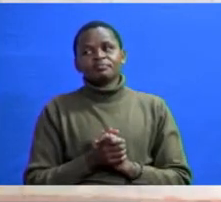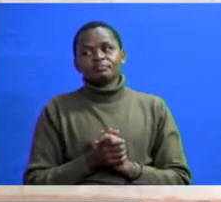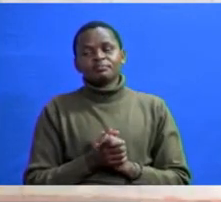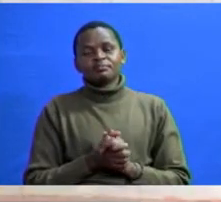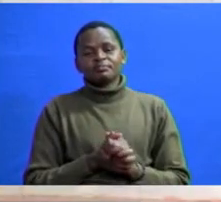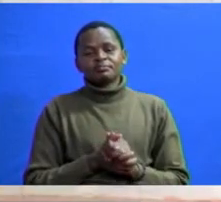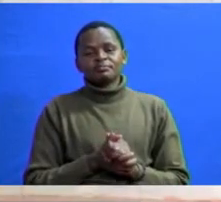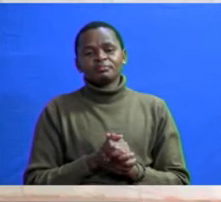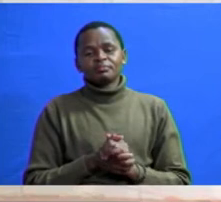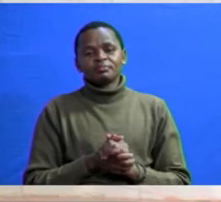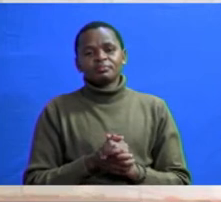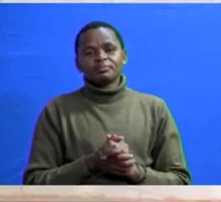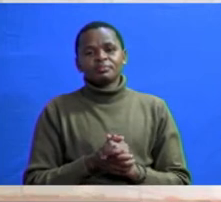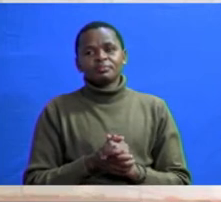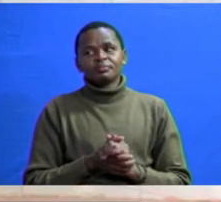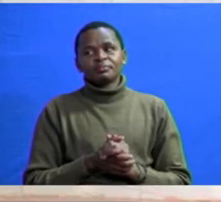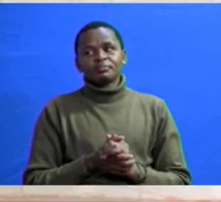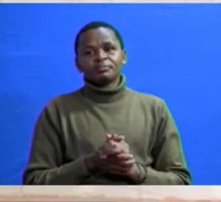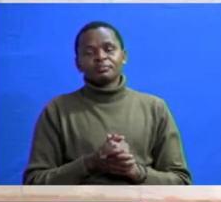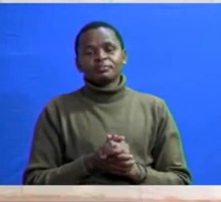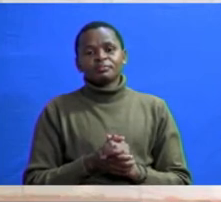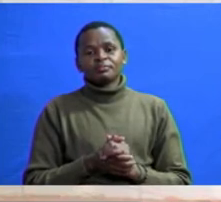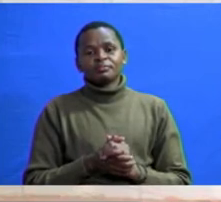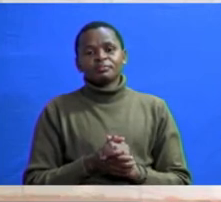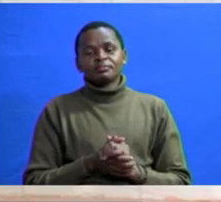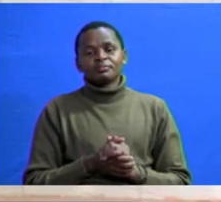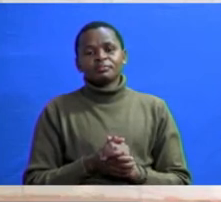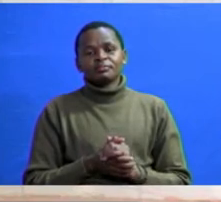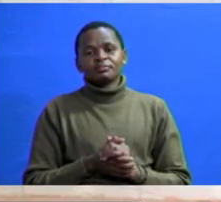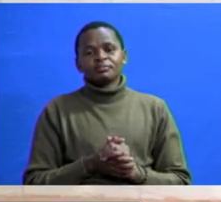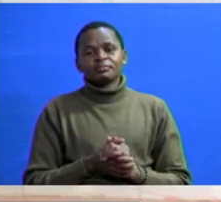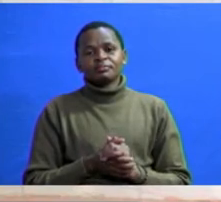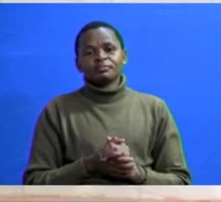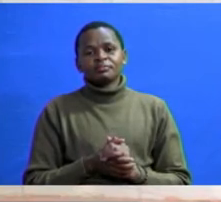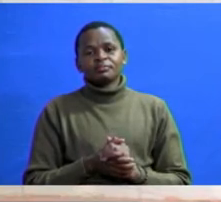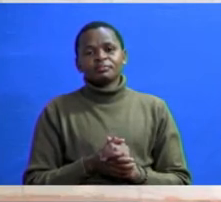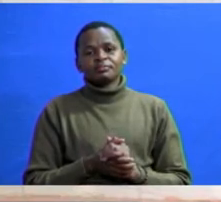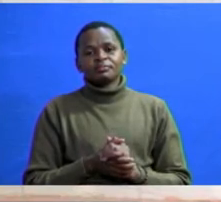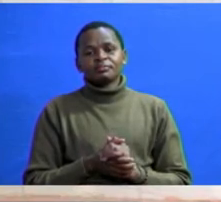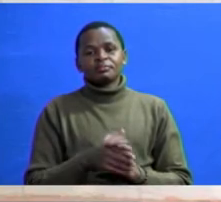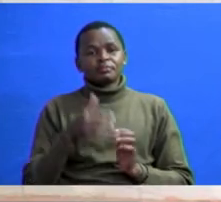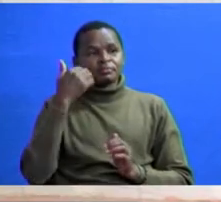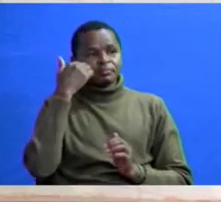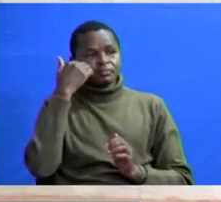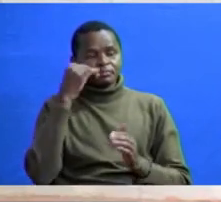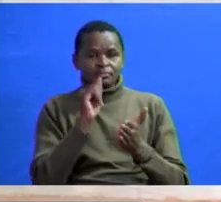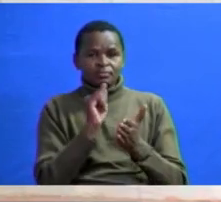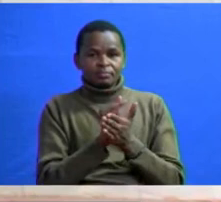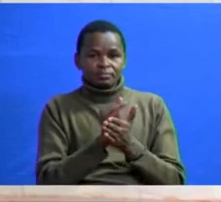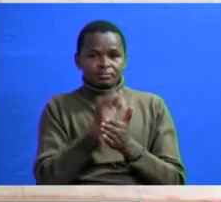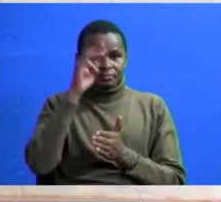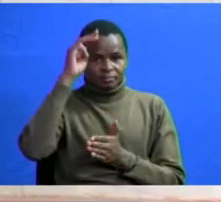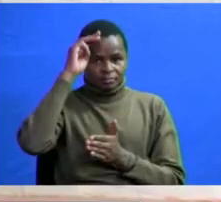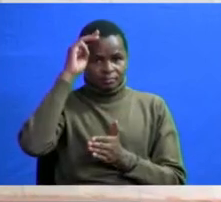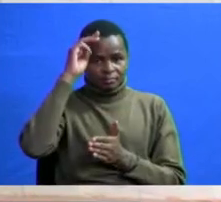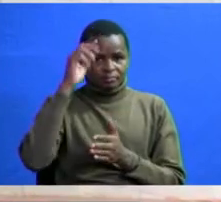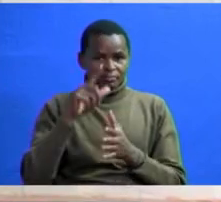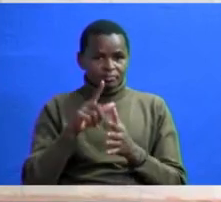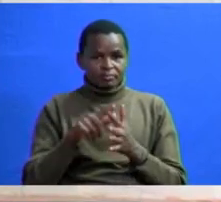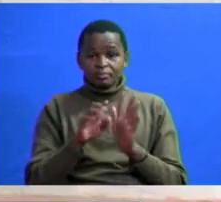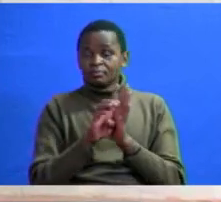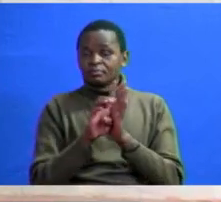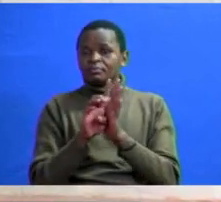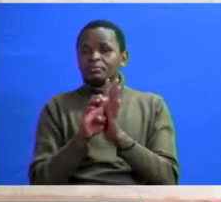Now, I'm going to make a reference again to an illness that is not mental illness. Let's take, for